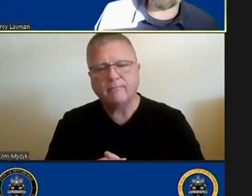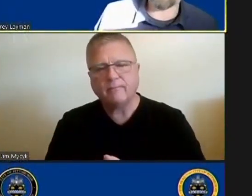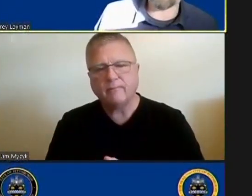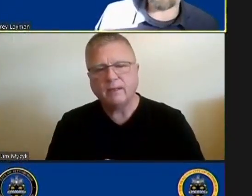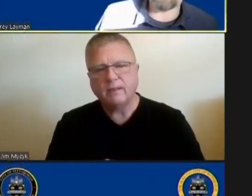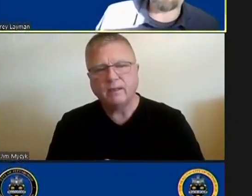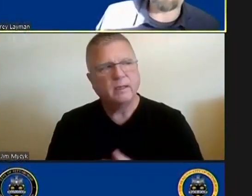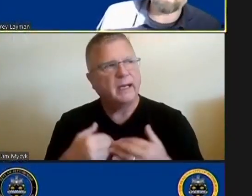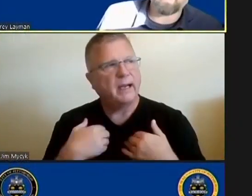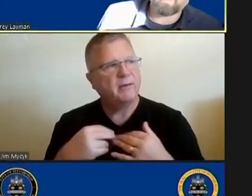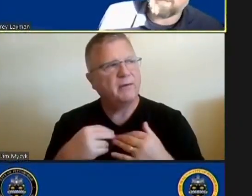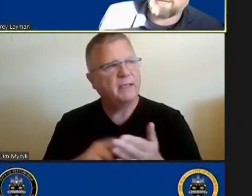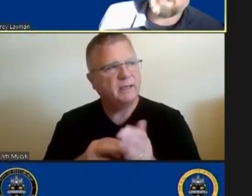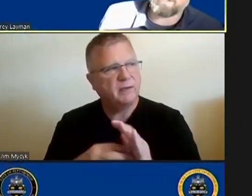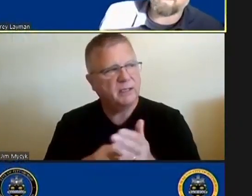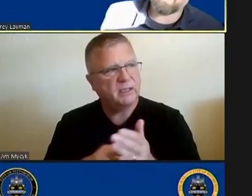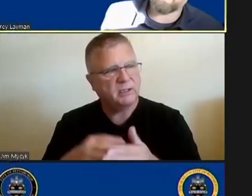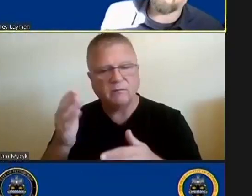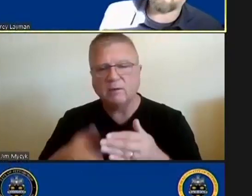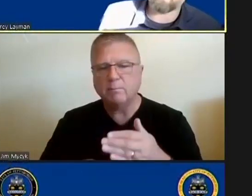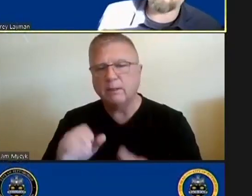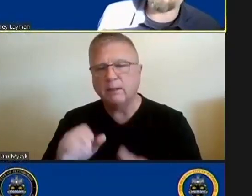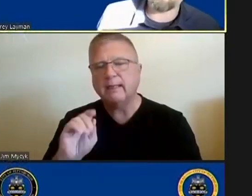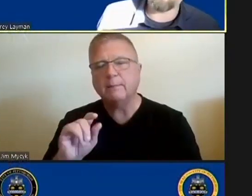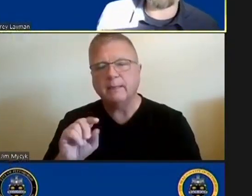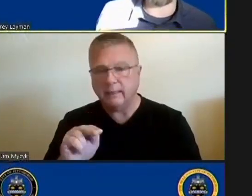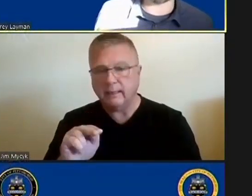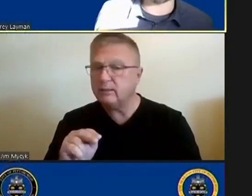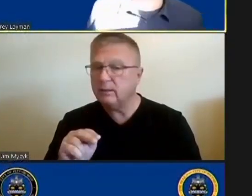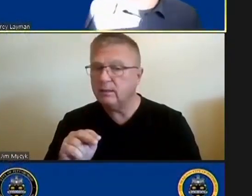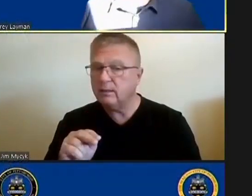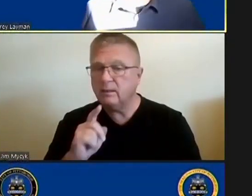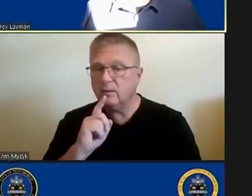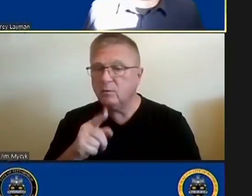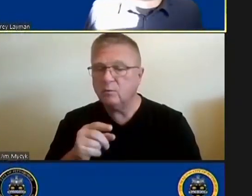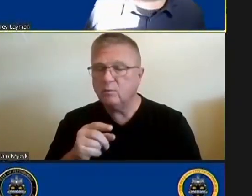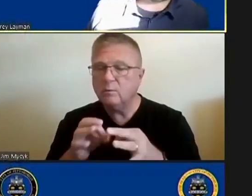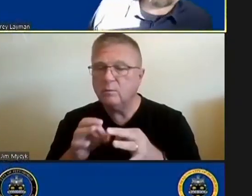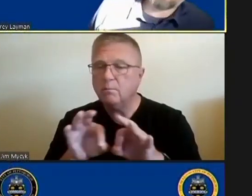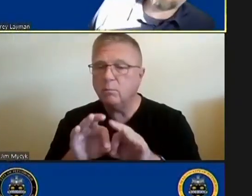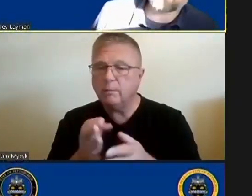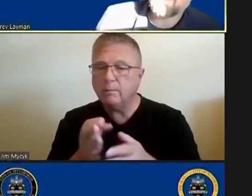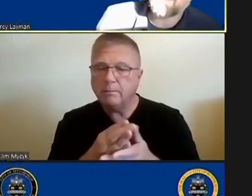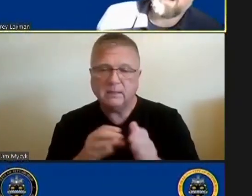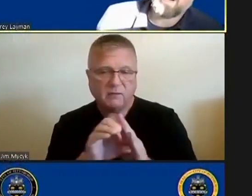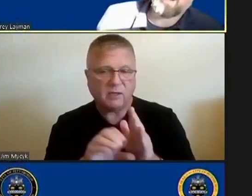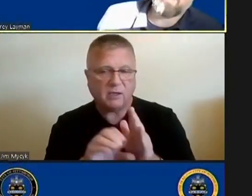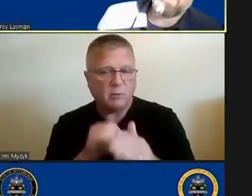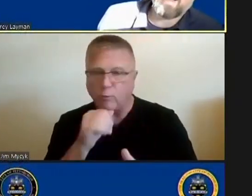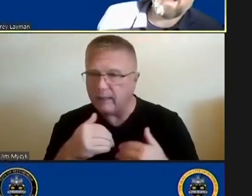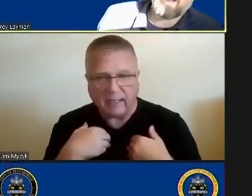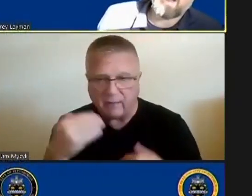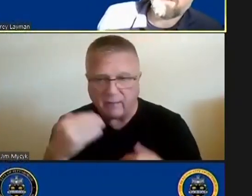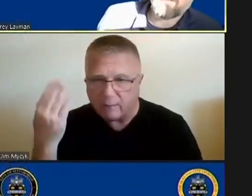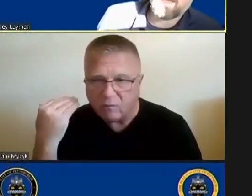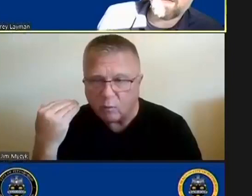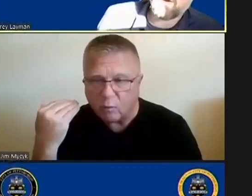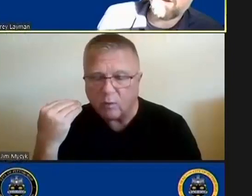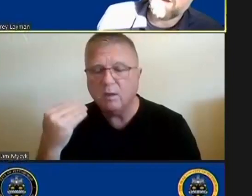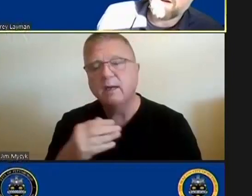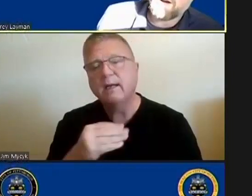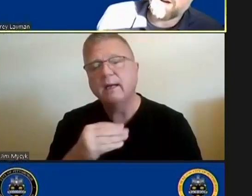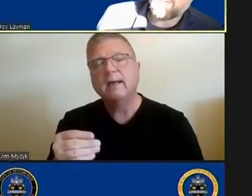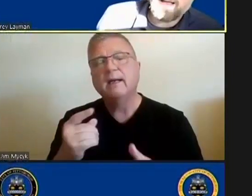having a definition of a completed application is a really critical piece of the code that we didn't have. And